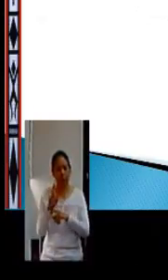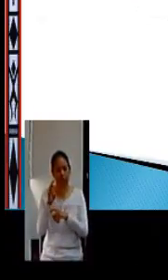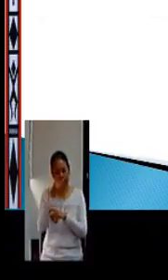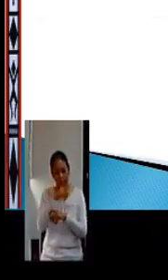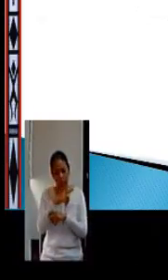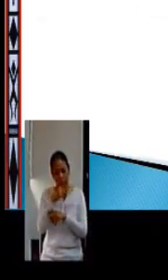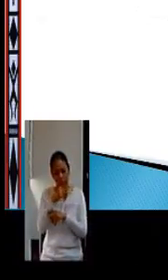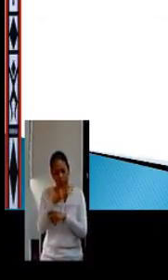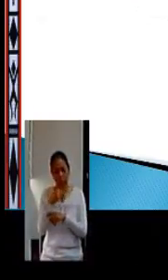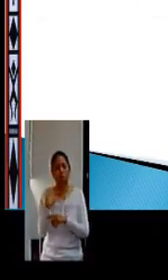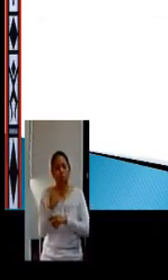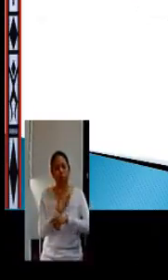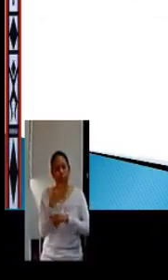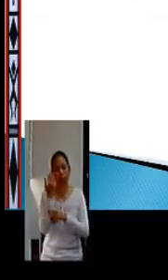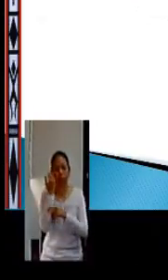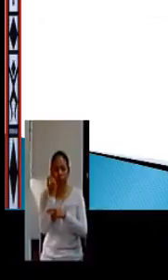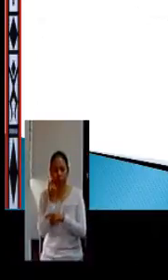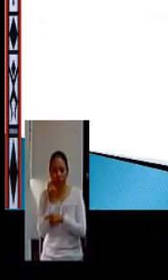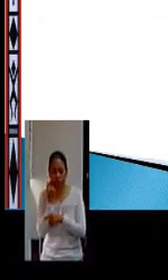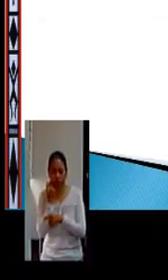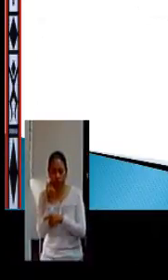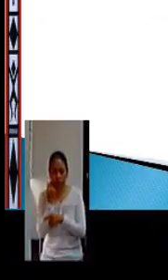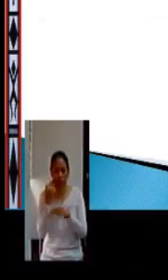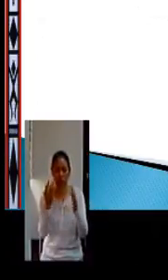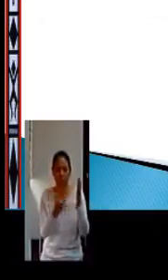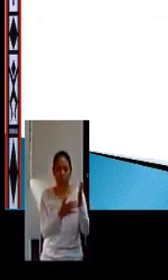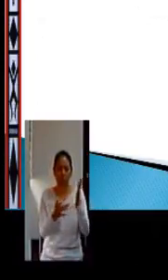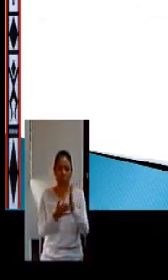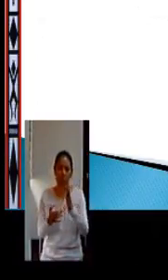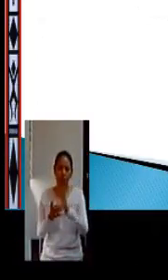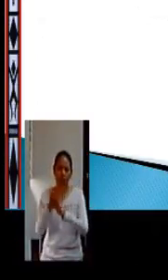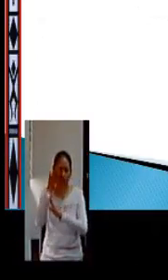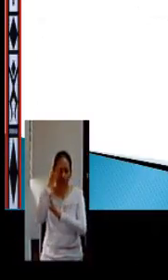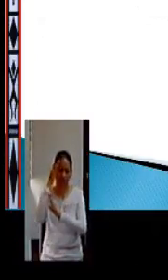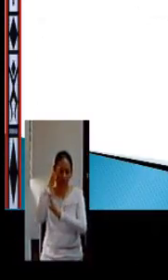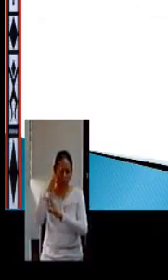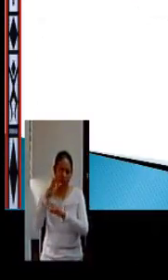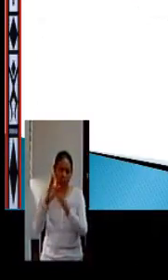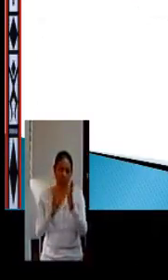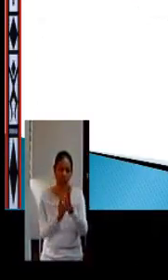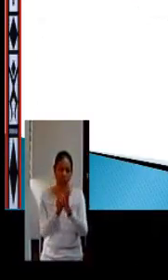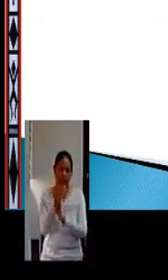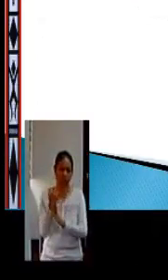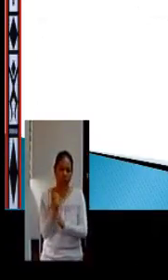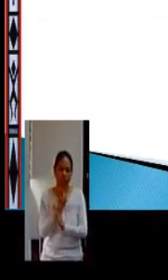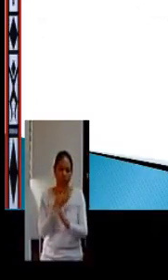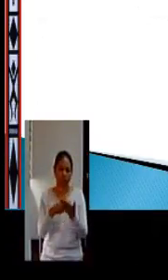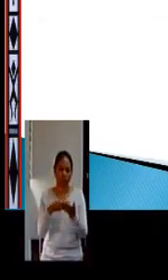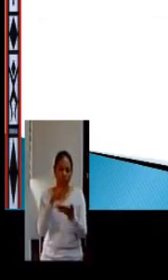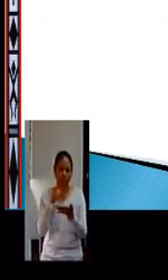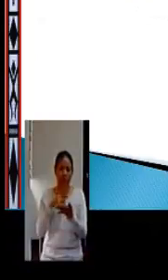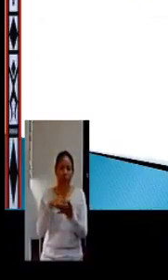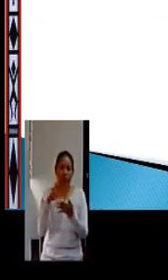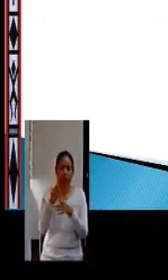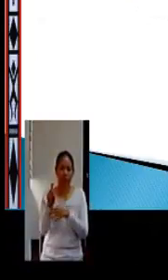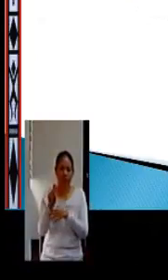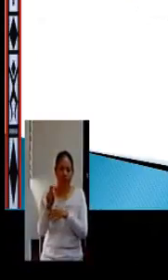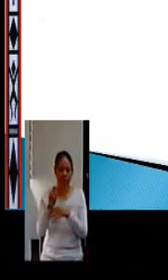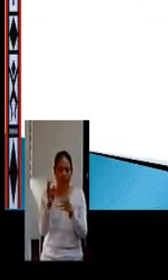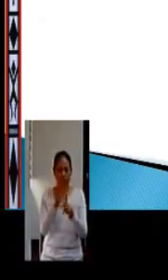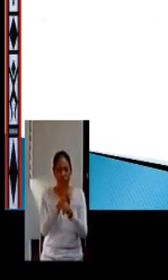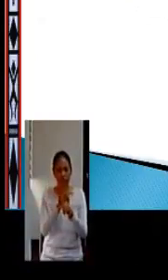the technical knowledge and some other knowledge as to develop our rice terraces products as